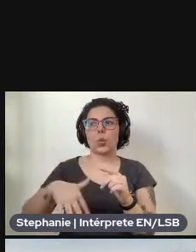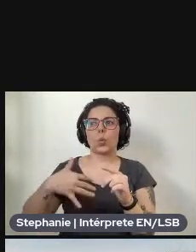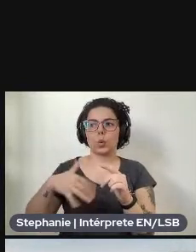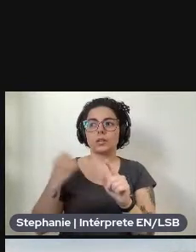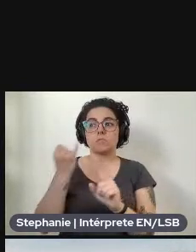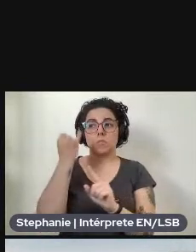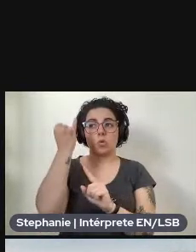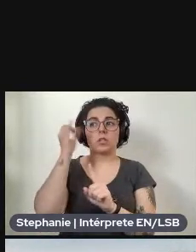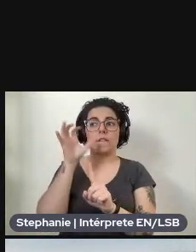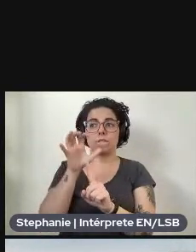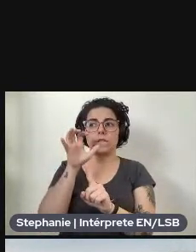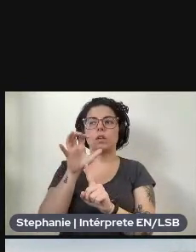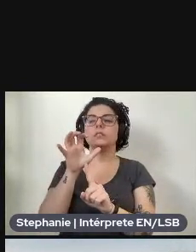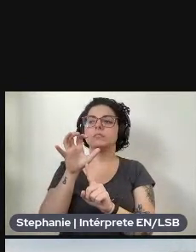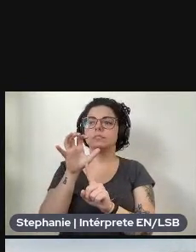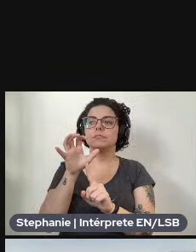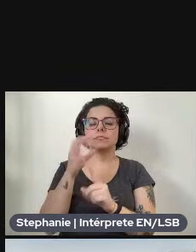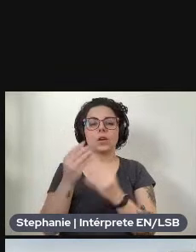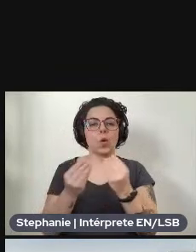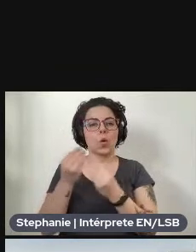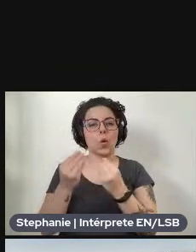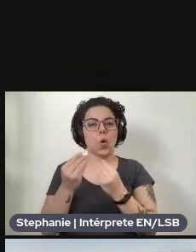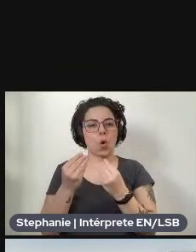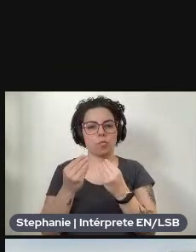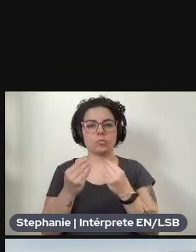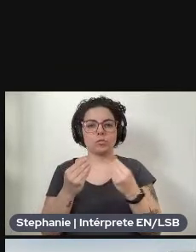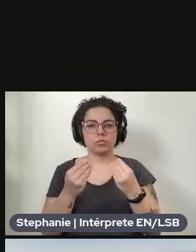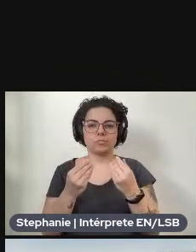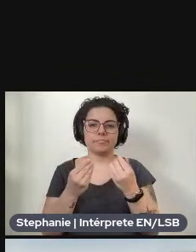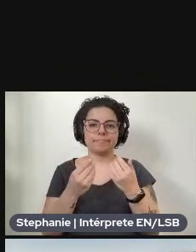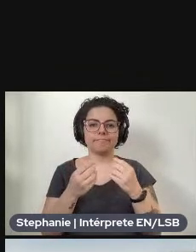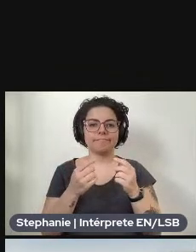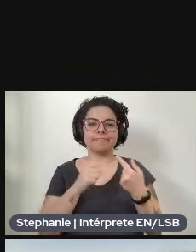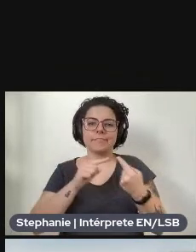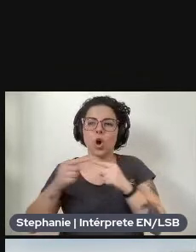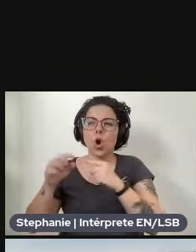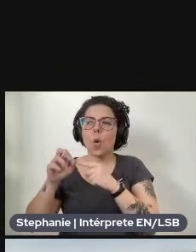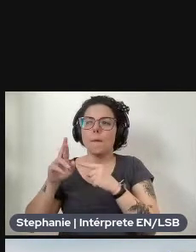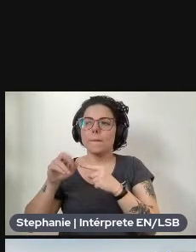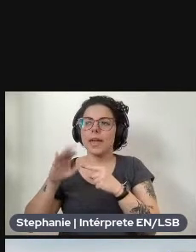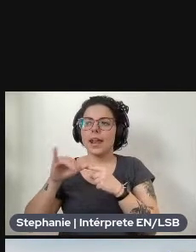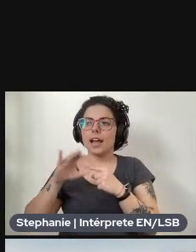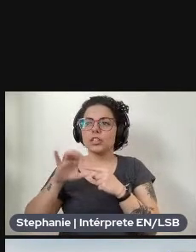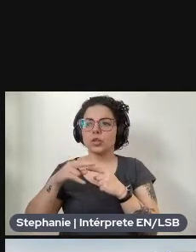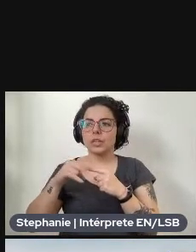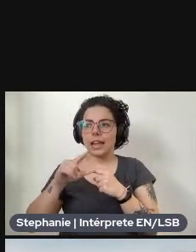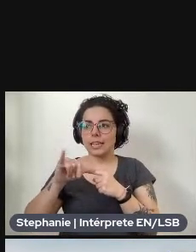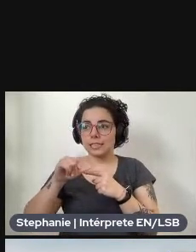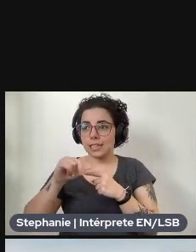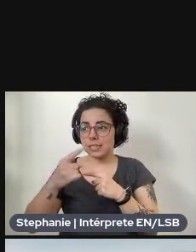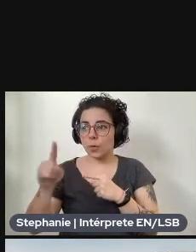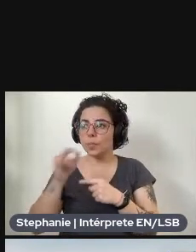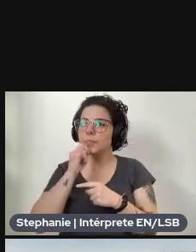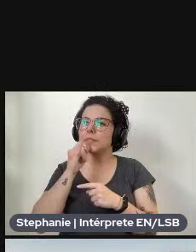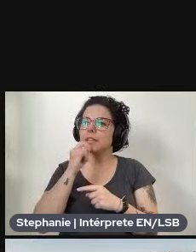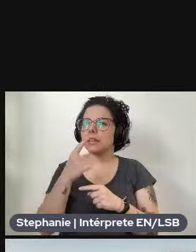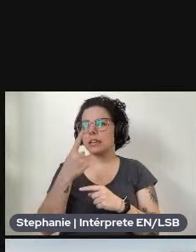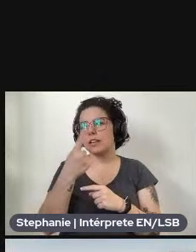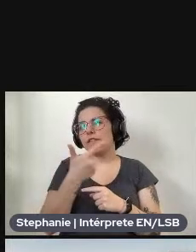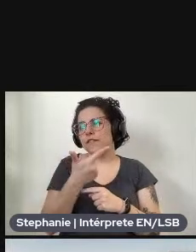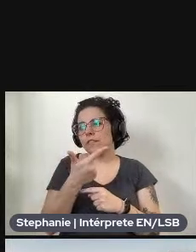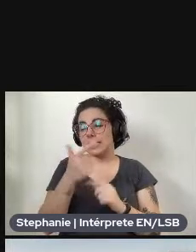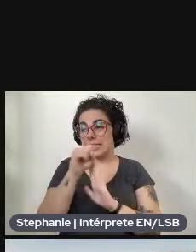important, empirically operationalizable. Then, at the end of the 90s and the beginning of the 21st